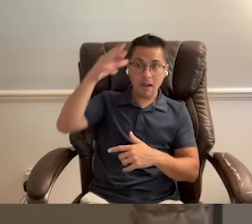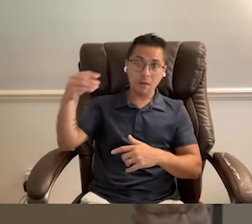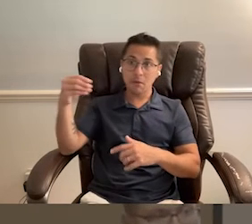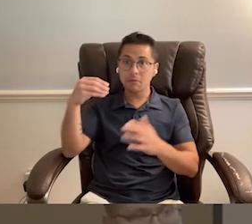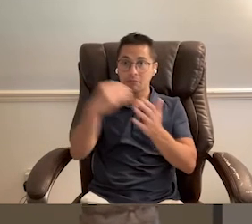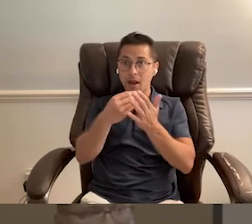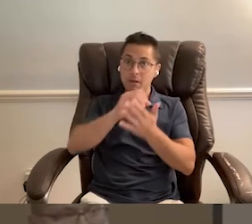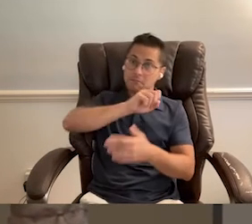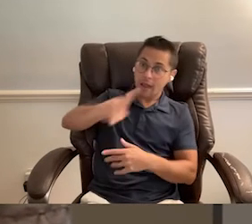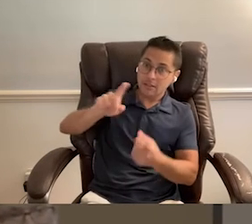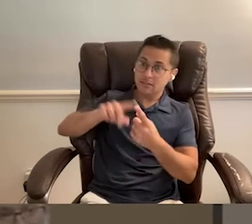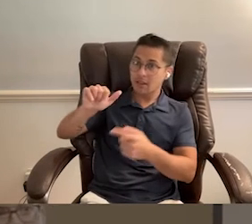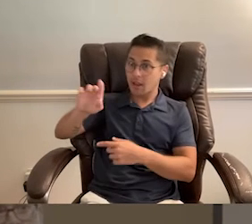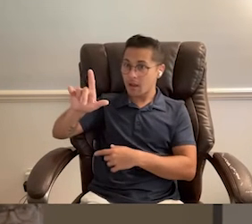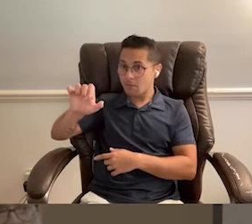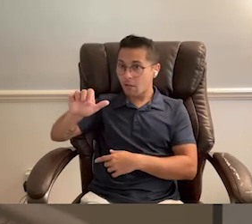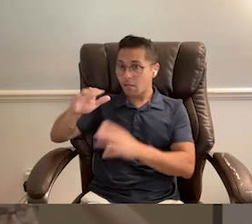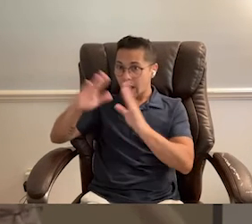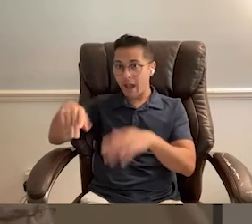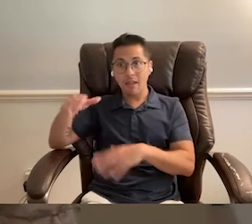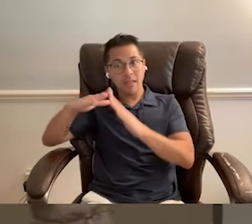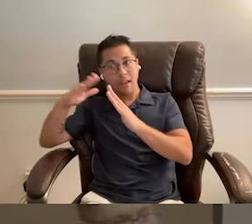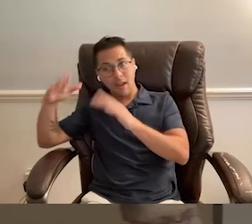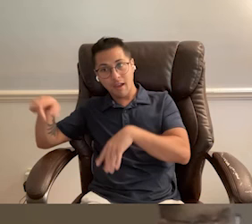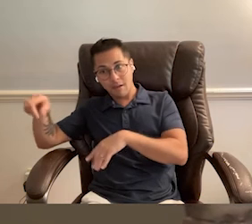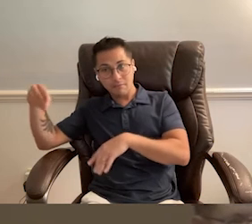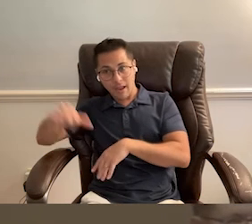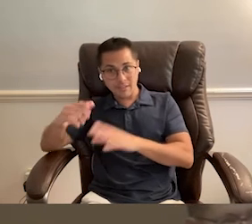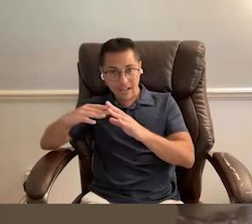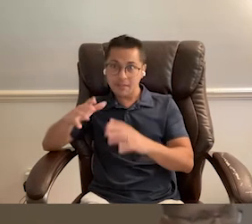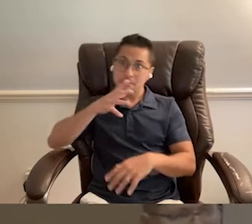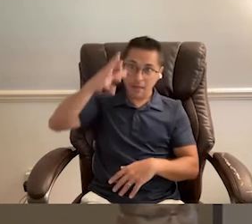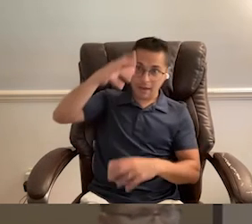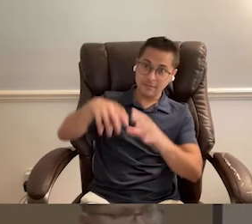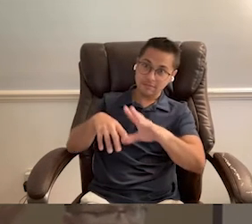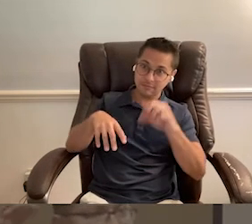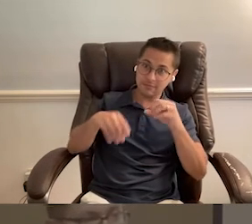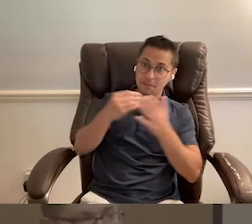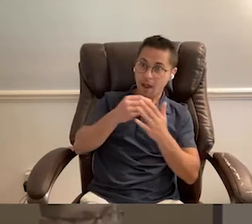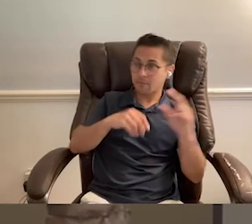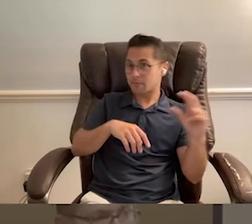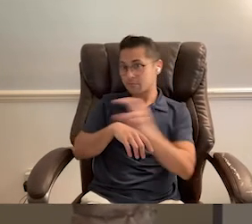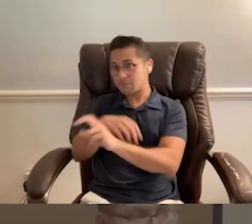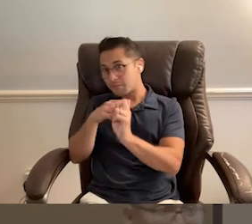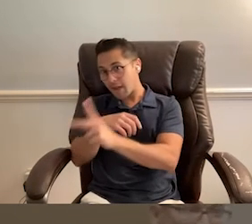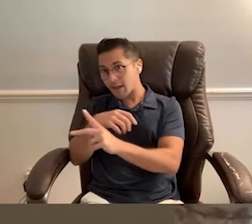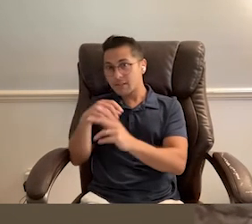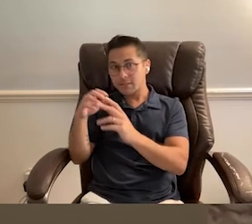then the able account pays housing, and then the parent takes that money and puts it back in their able account, so they keep their full SSI